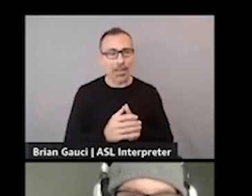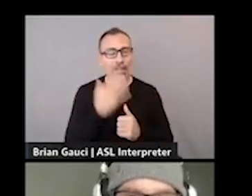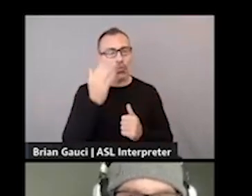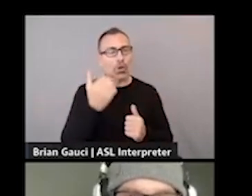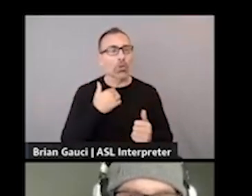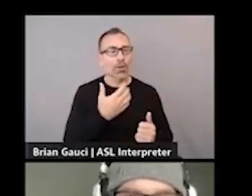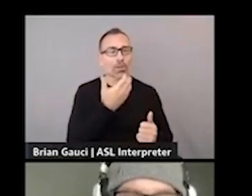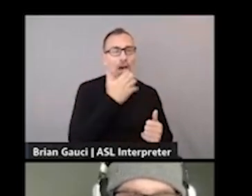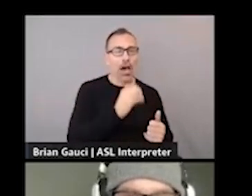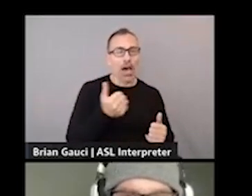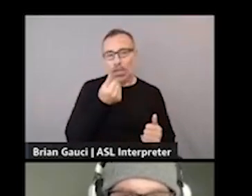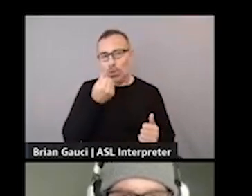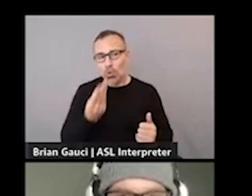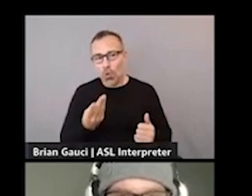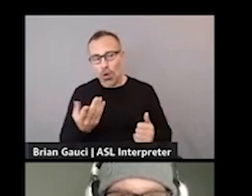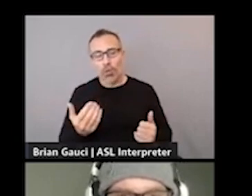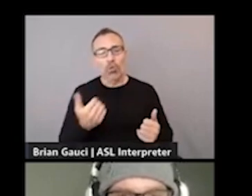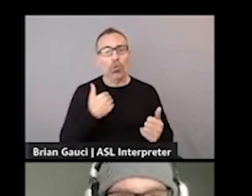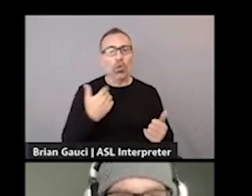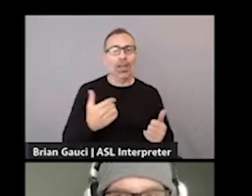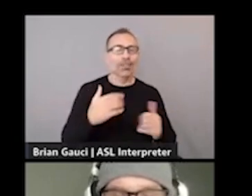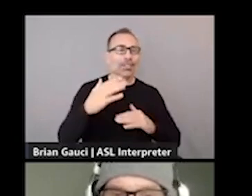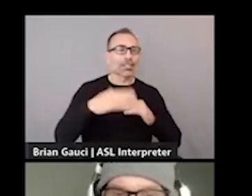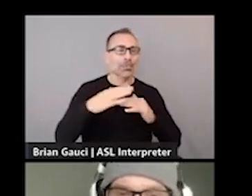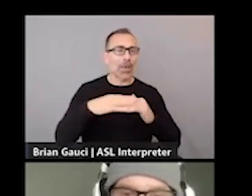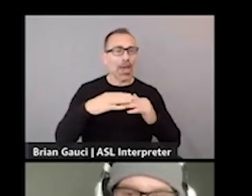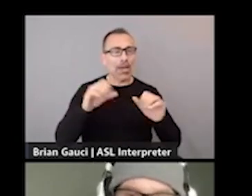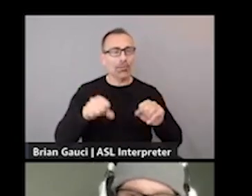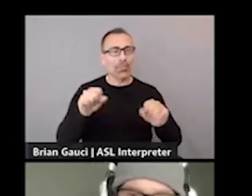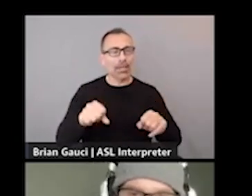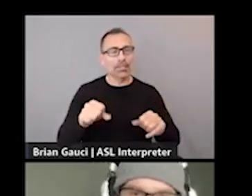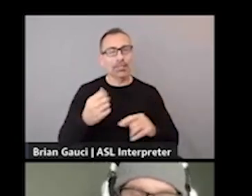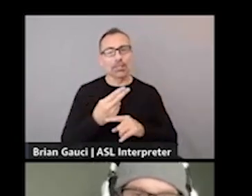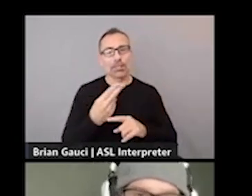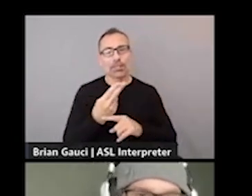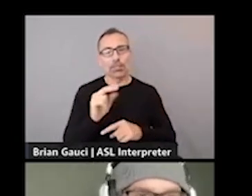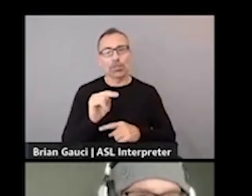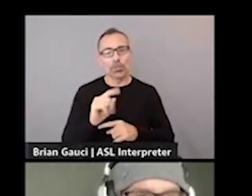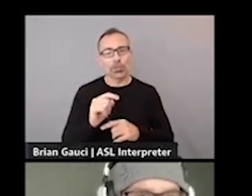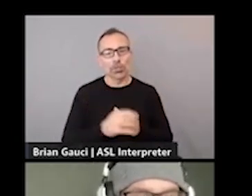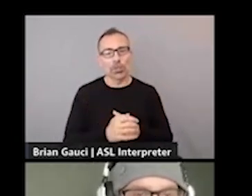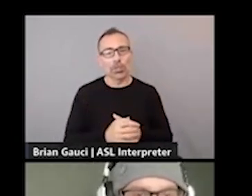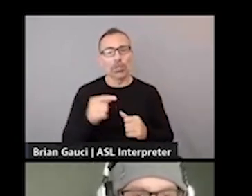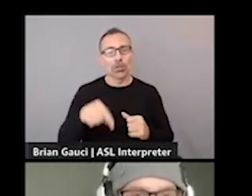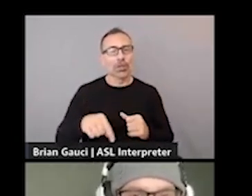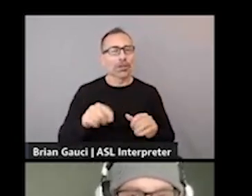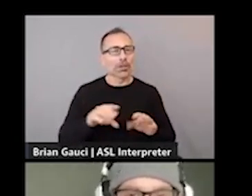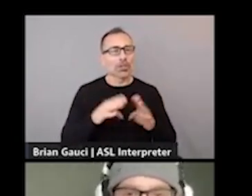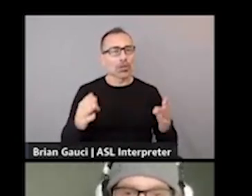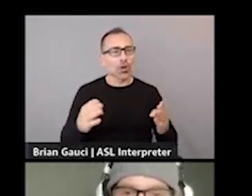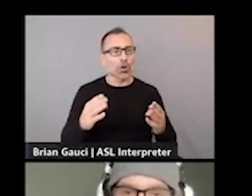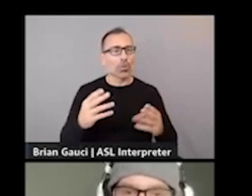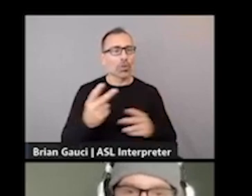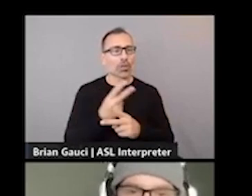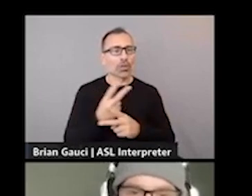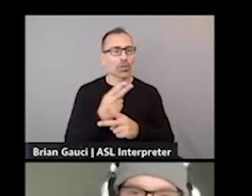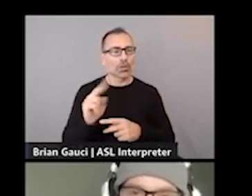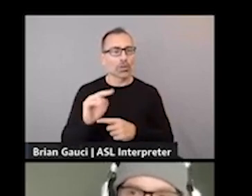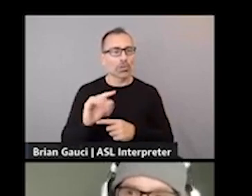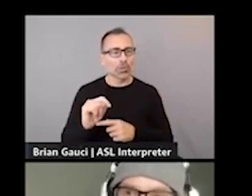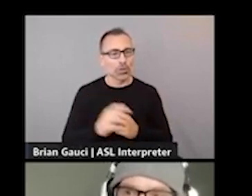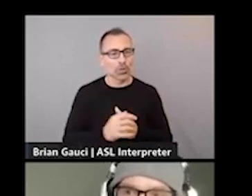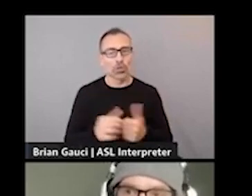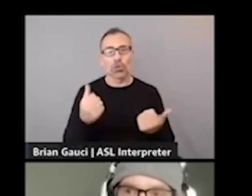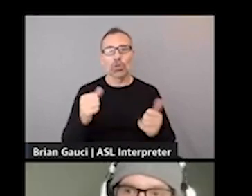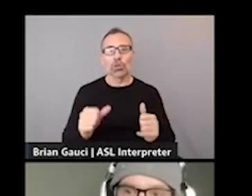this capacity unit in serverless. The capacity unit is called OCU, Open Search Compute Unit. So we're trying to pack more shards